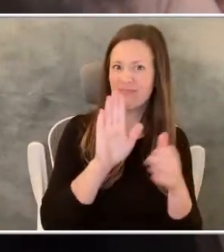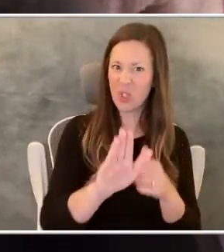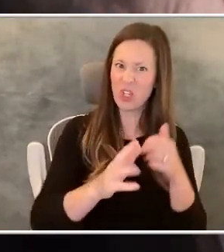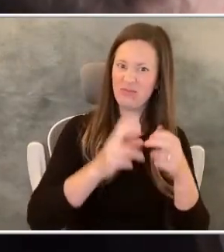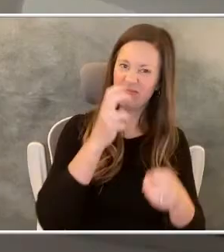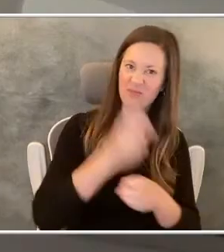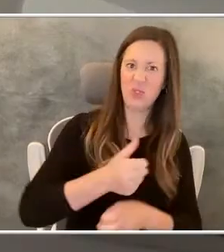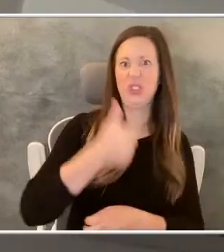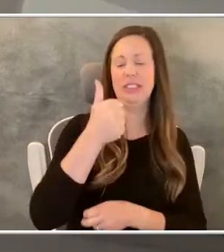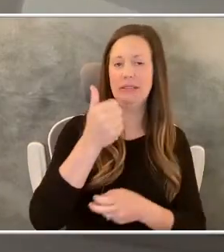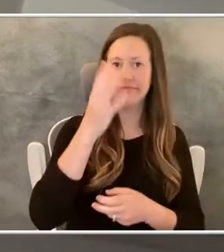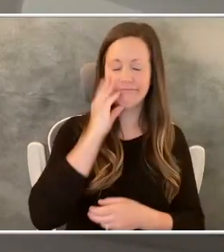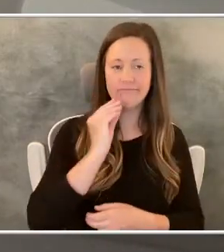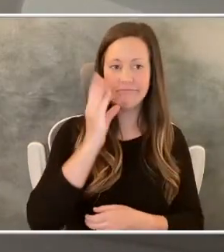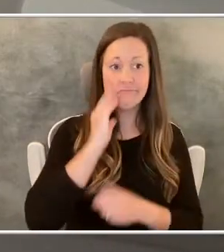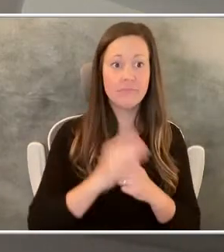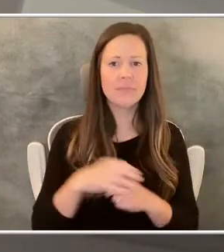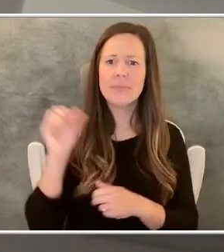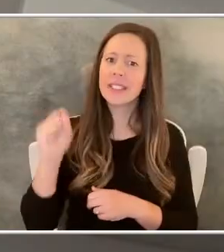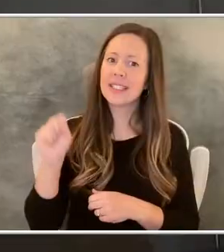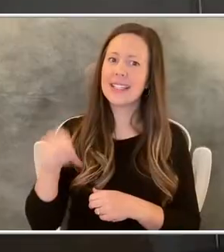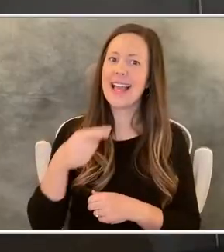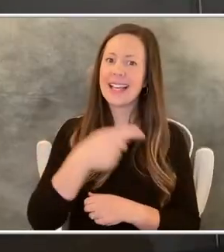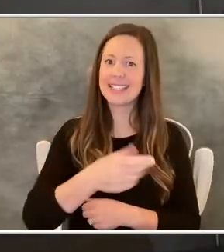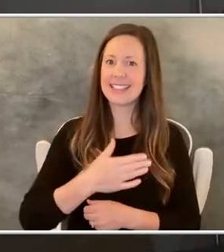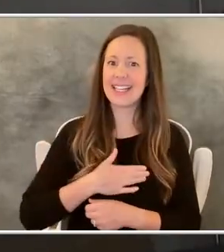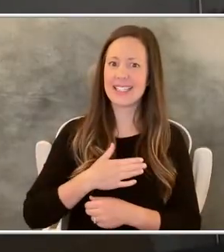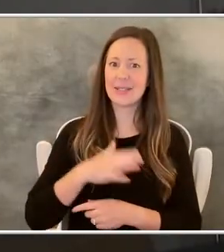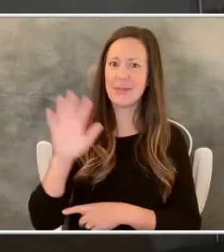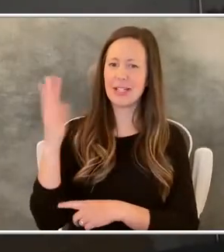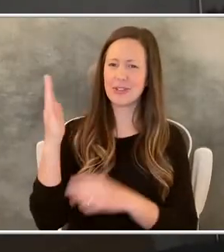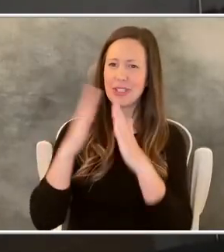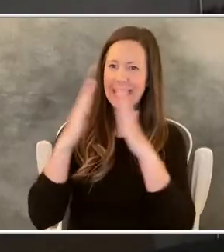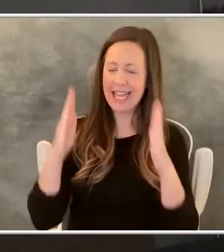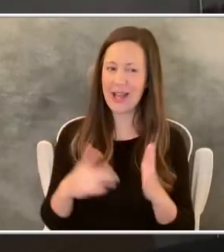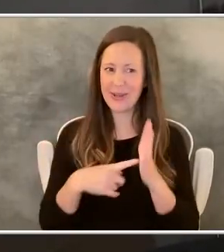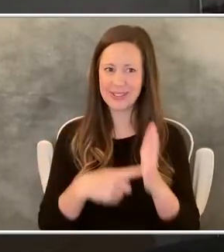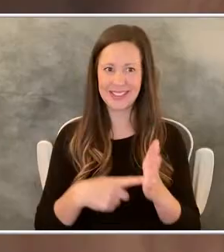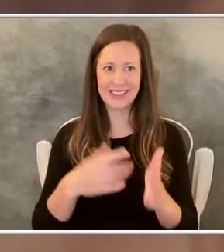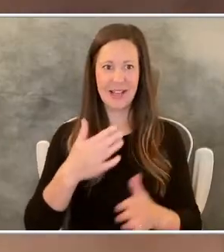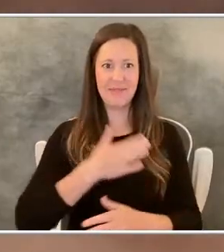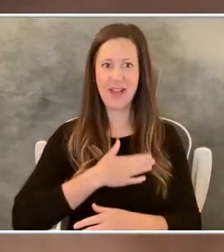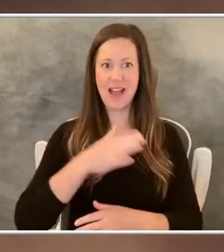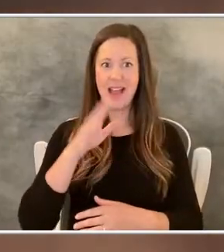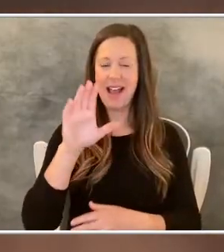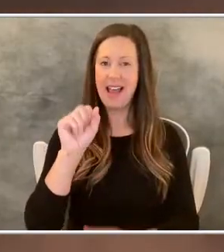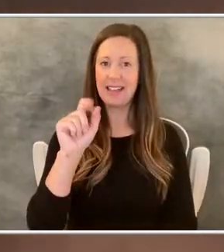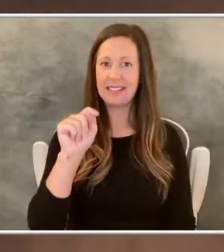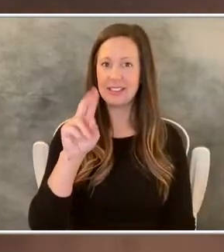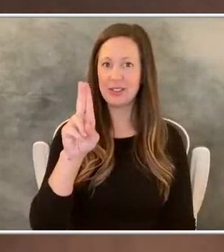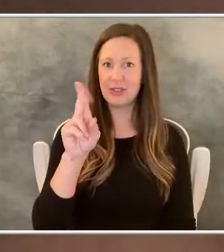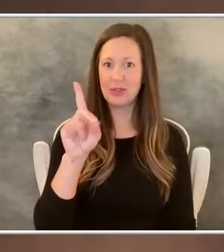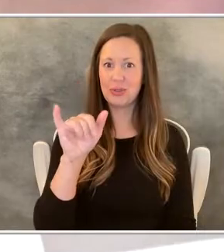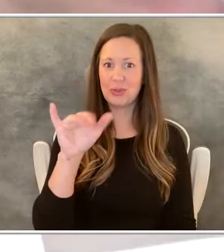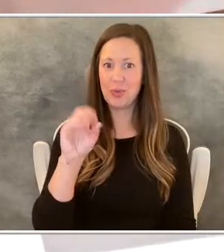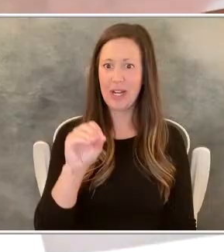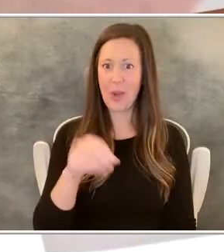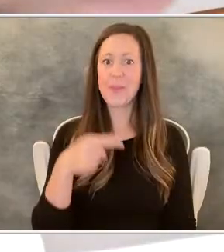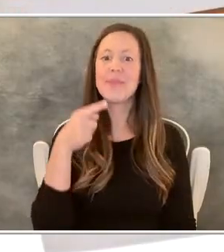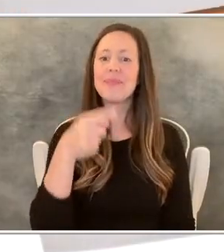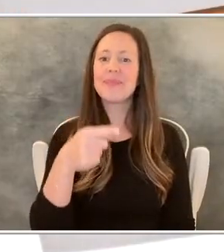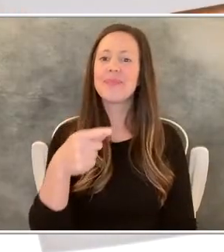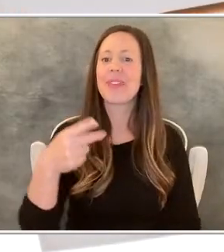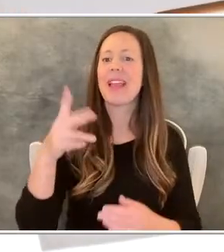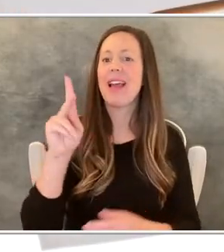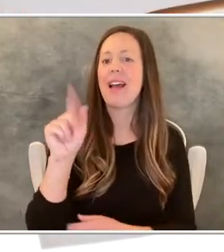Yeah, so this is my little tree house at the top of my house. It's my studio. Kati Toivonen shows us her favorite place,